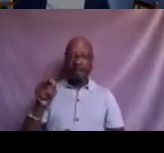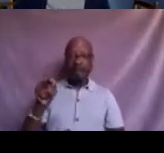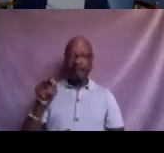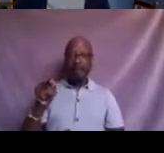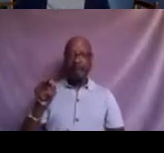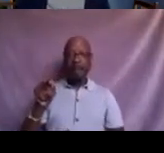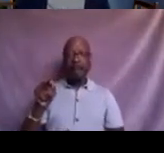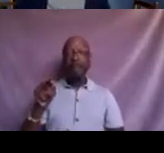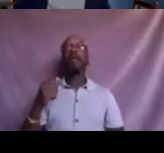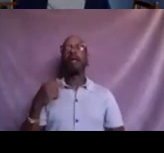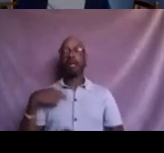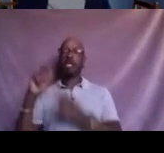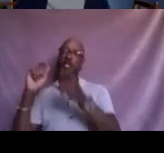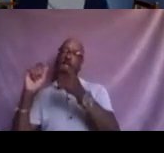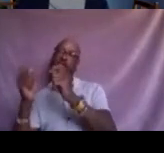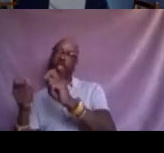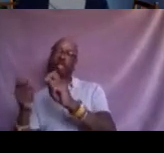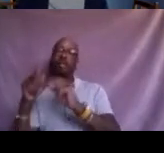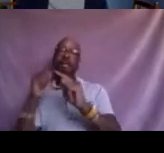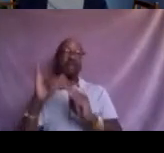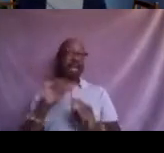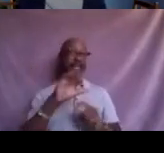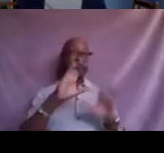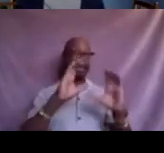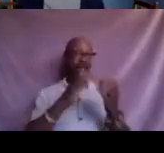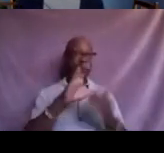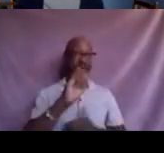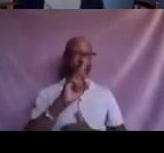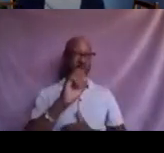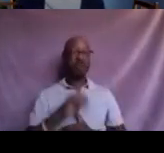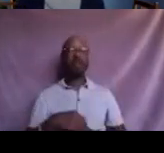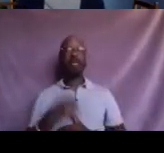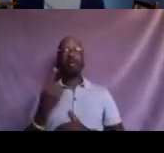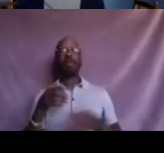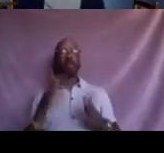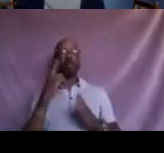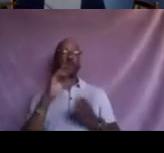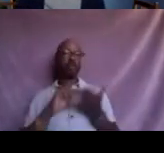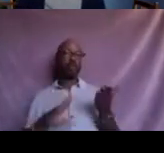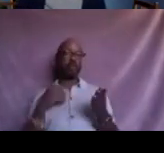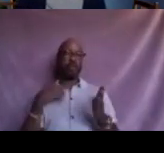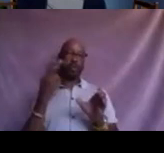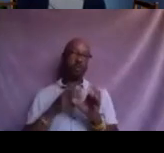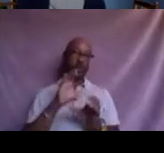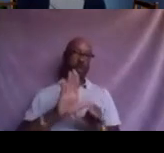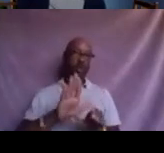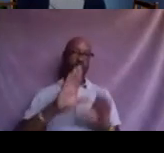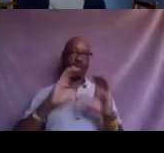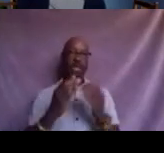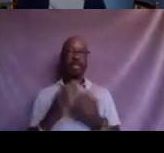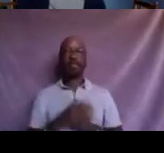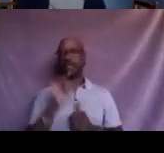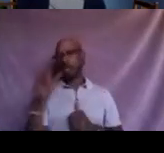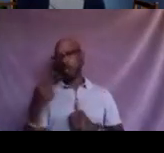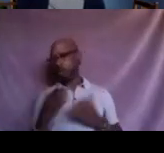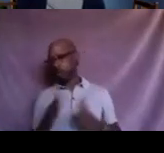That's where I can adjust some settings about that class code. The class code is one way for students to join your class. It's not the only way. We will talk